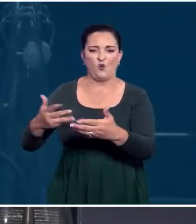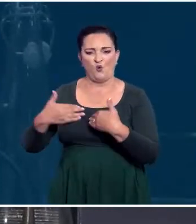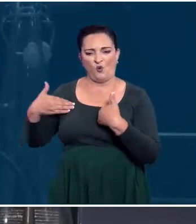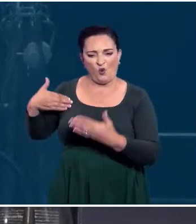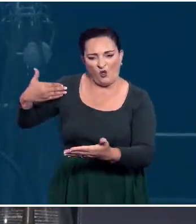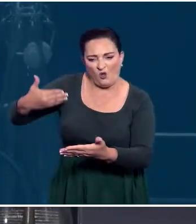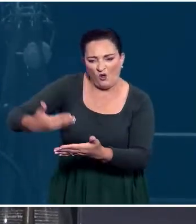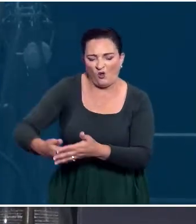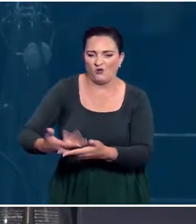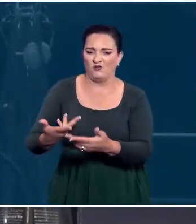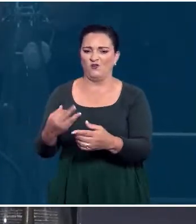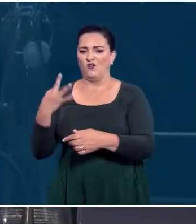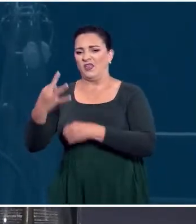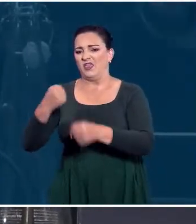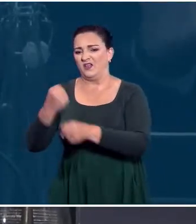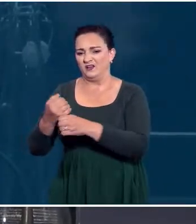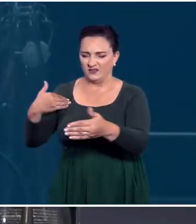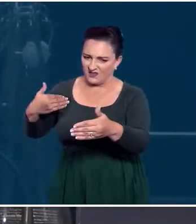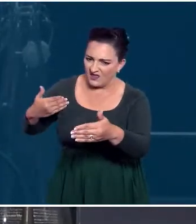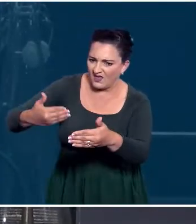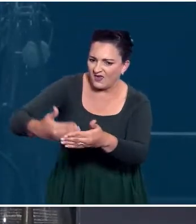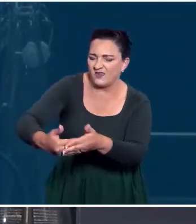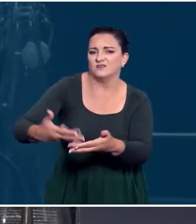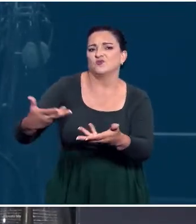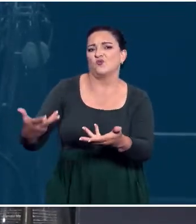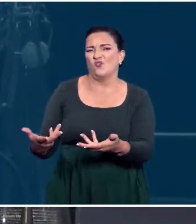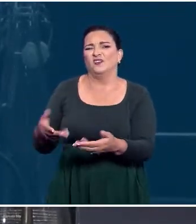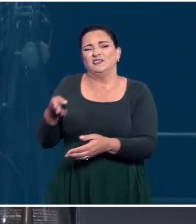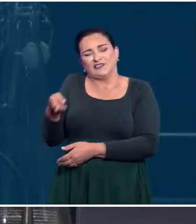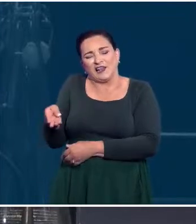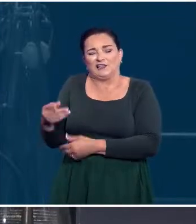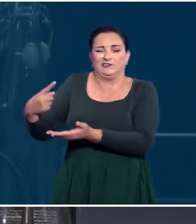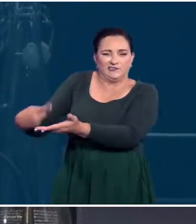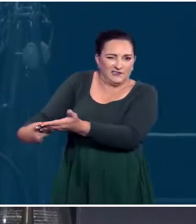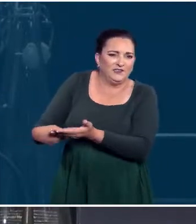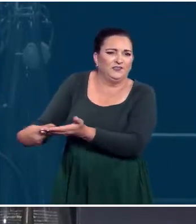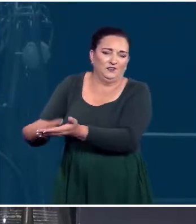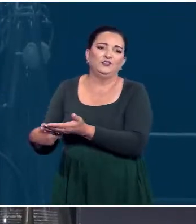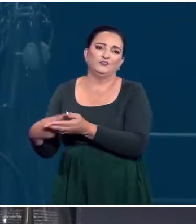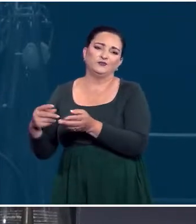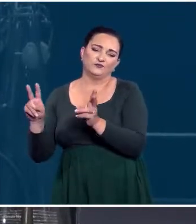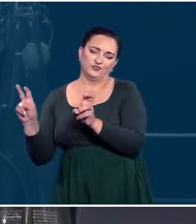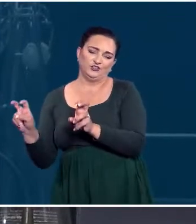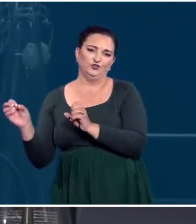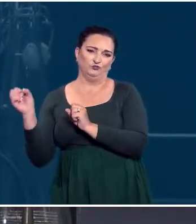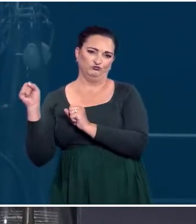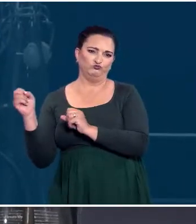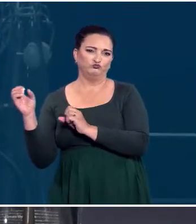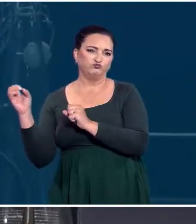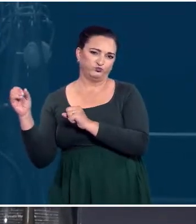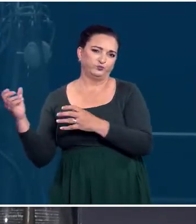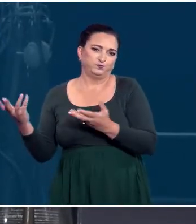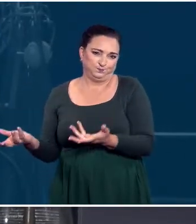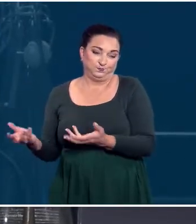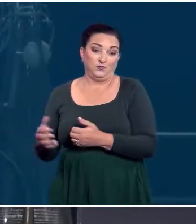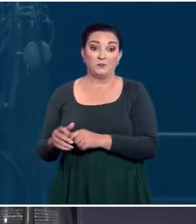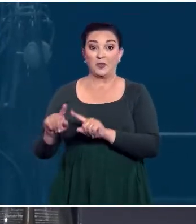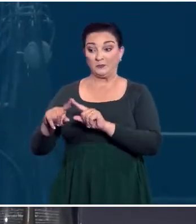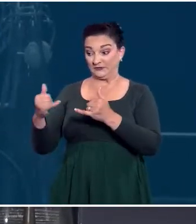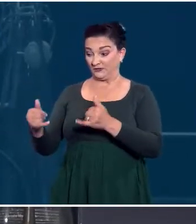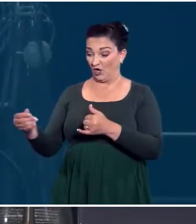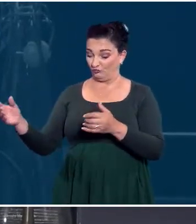3 years, 5 years? Is there kind of a glide path and so on? So these are the issues. Chris and his team are putting together a